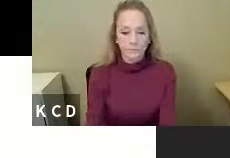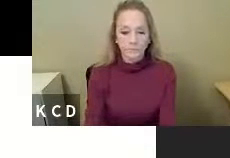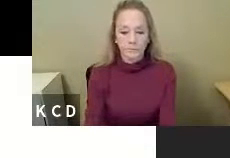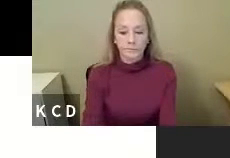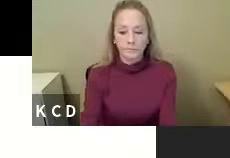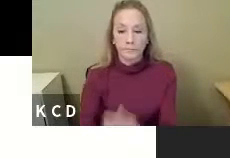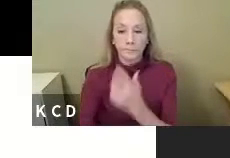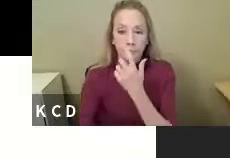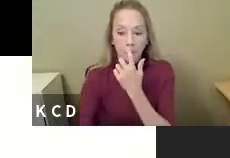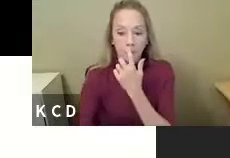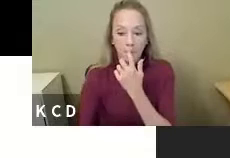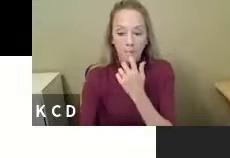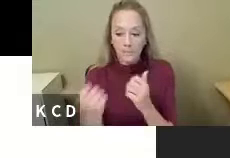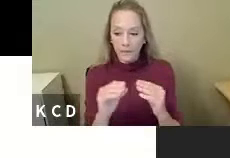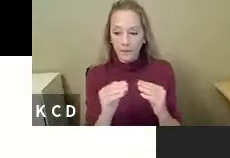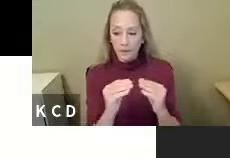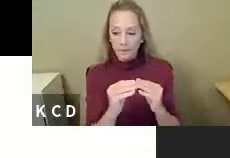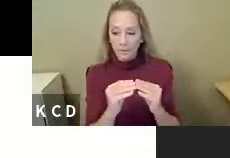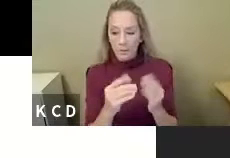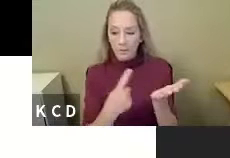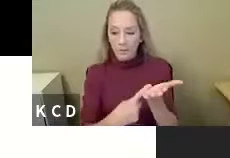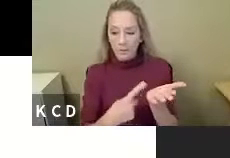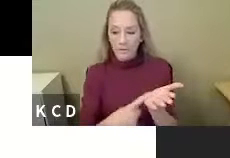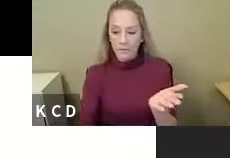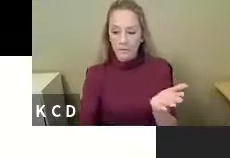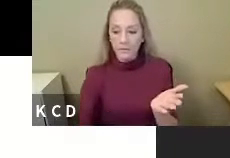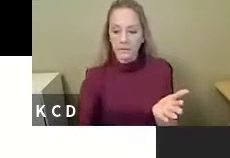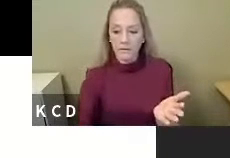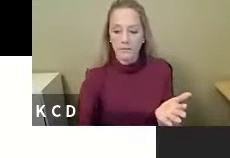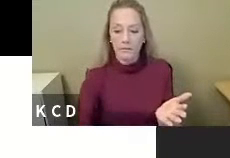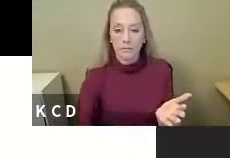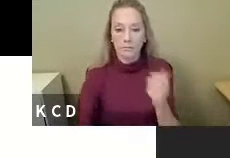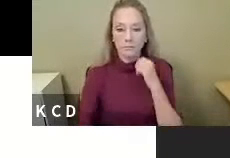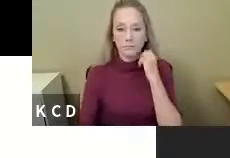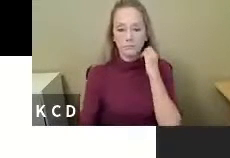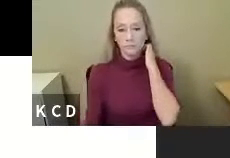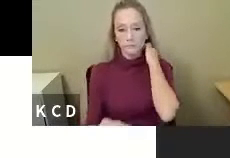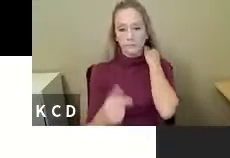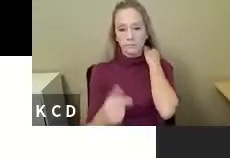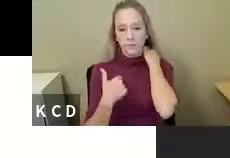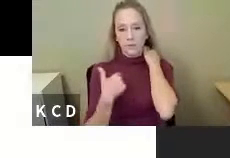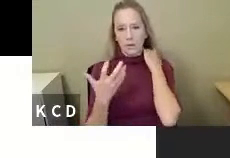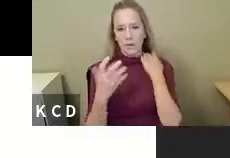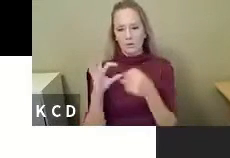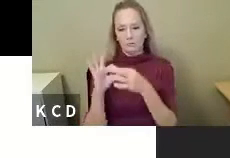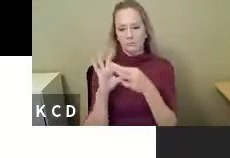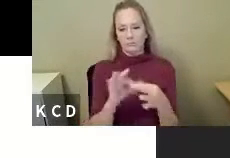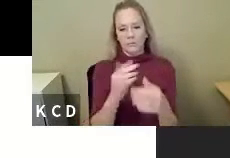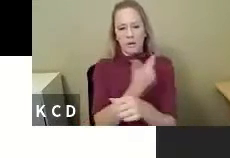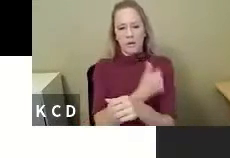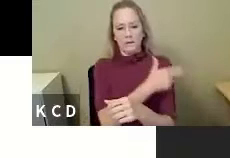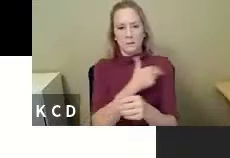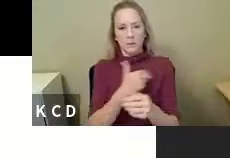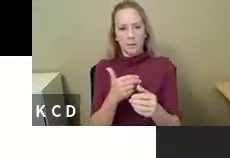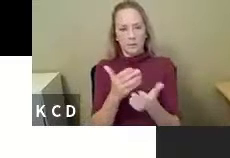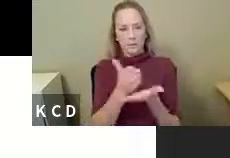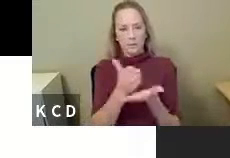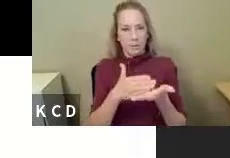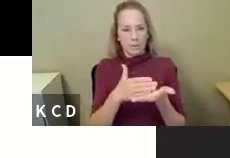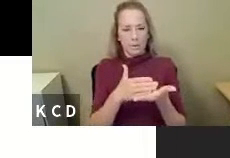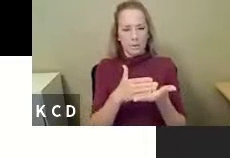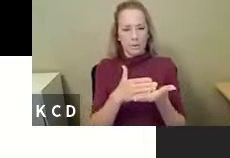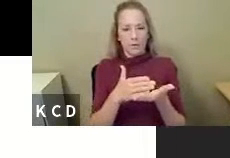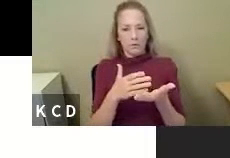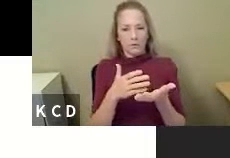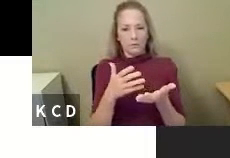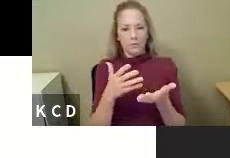So I do want to discuss the hospital piece of that, but I don't want to distract us prematurely from